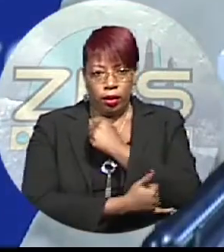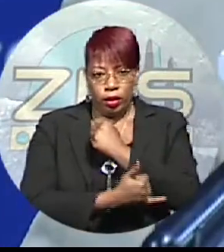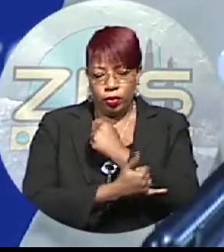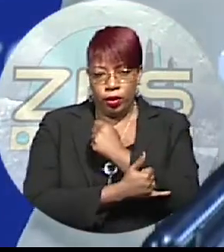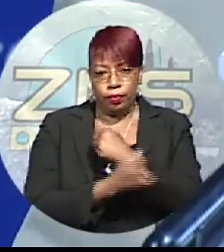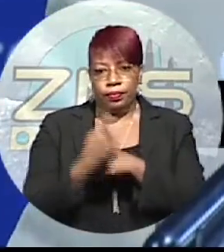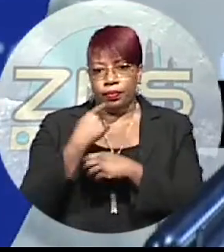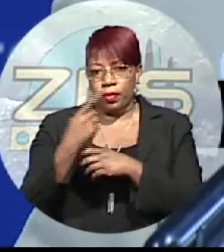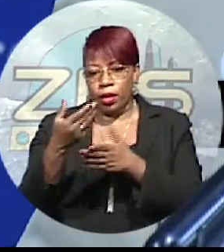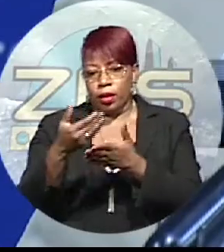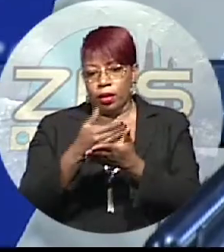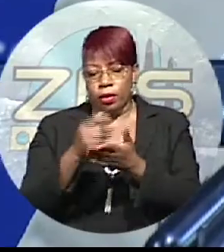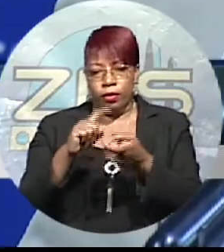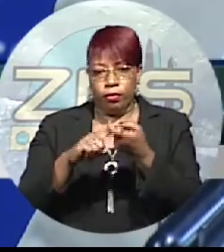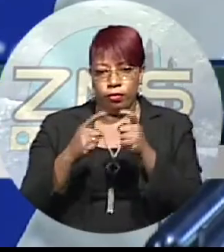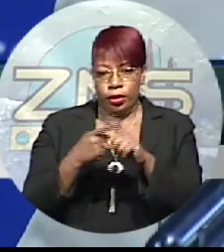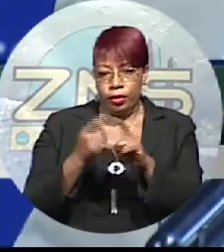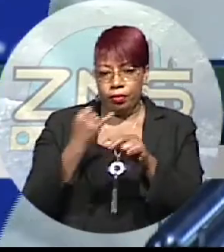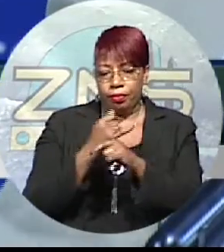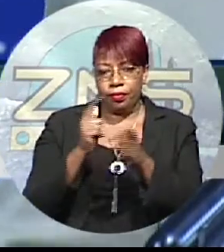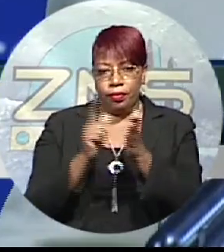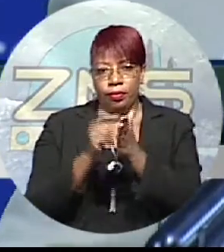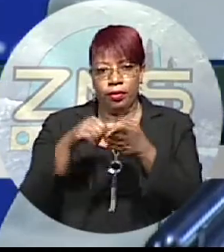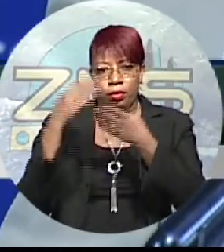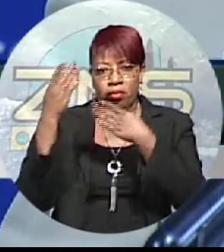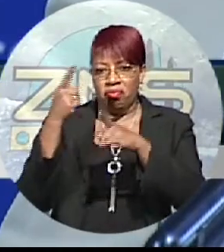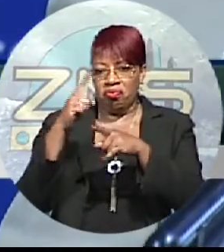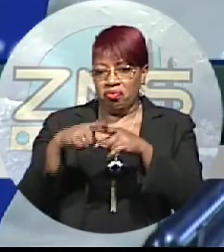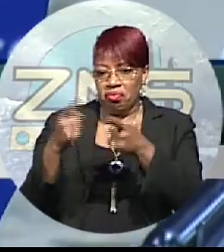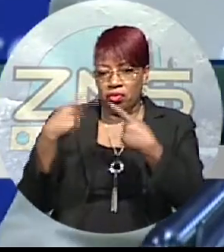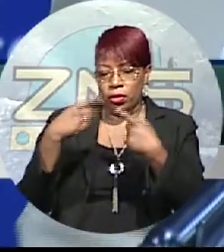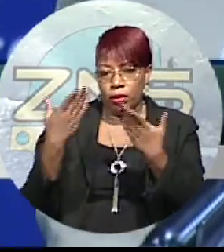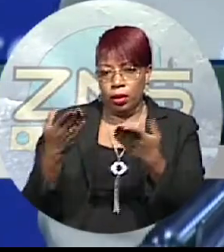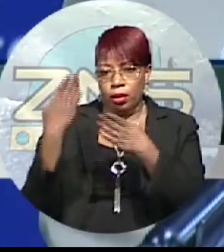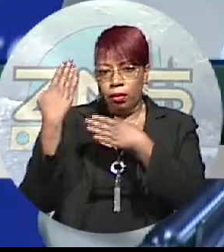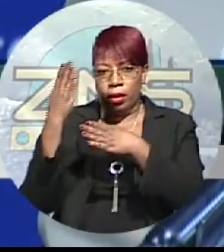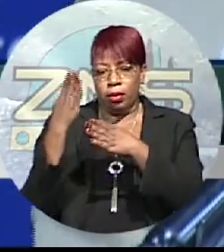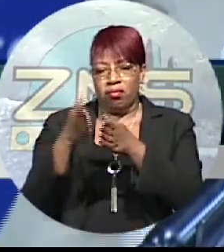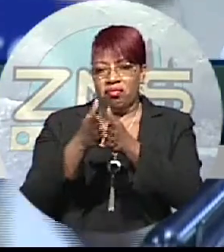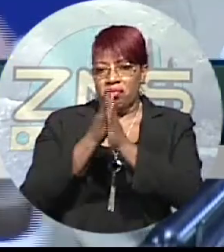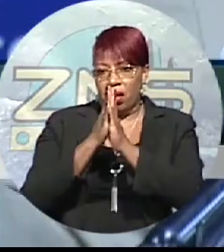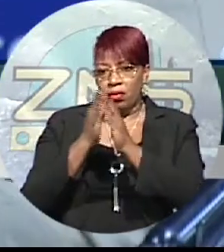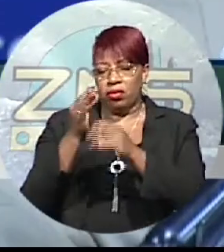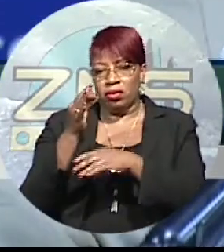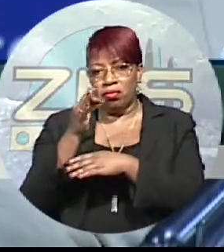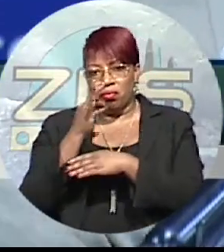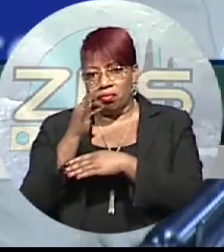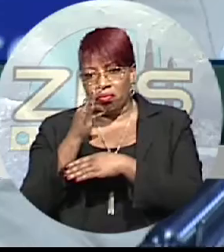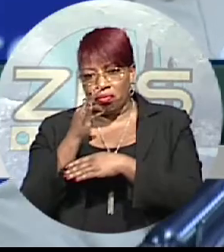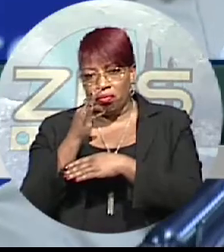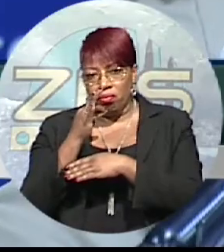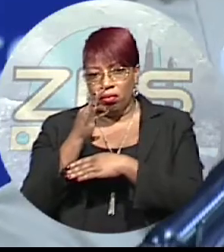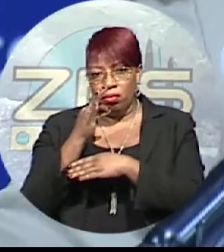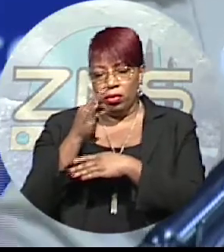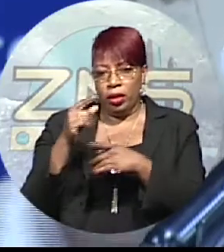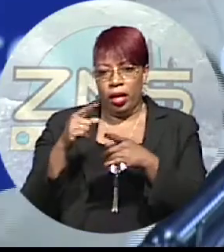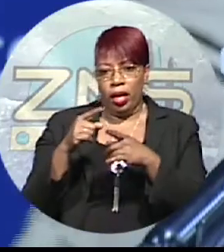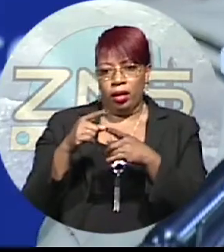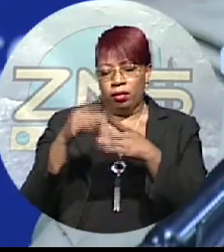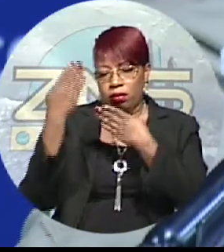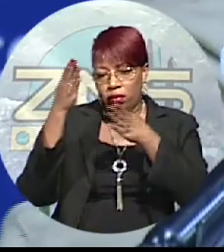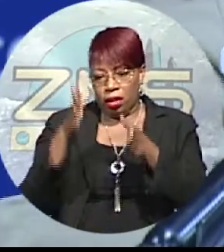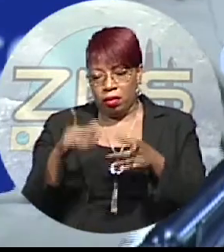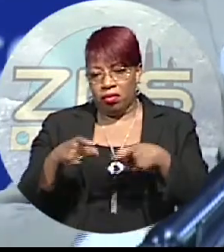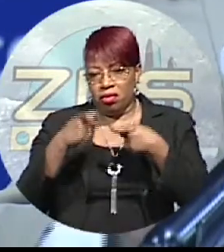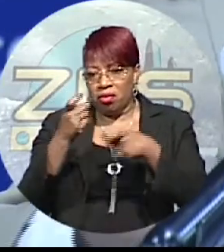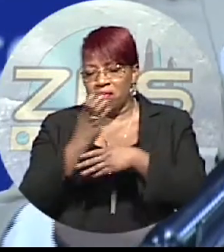friends. It's illegal in the Bahamas. So you can't come to the Bahamas, ask for dope, an unscrupulous young Bahamian fella give you